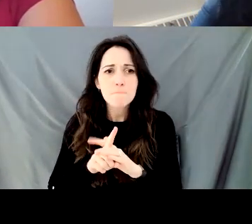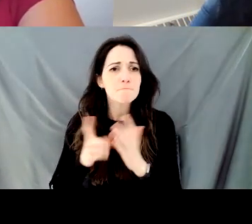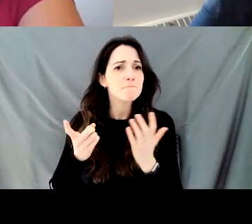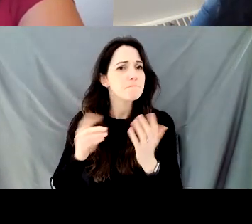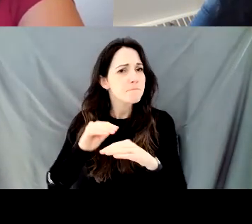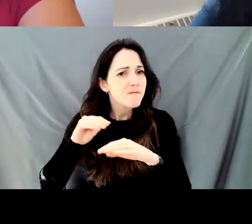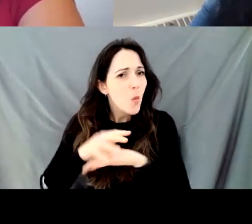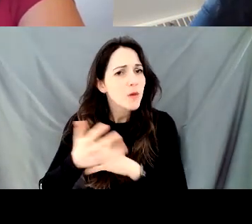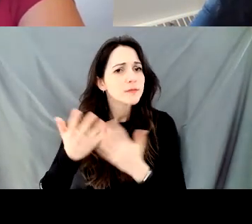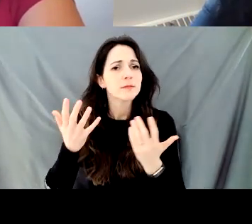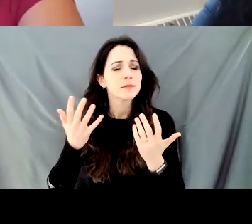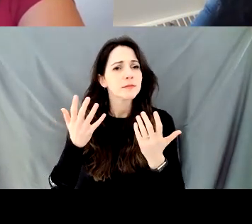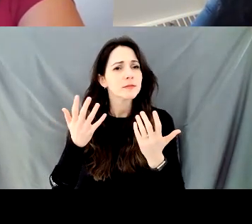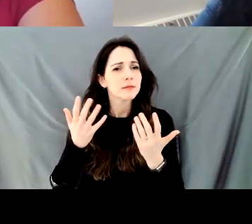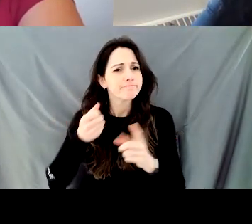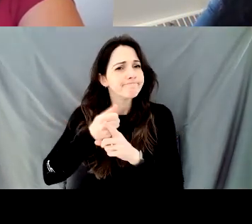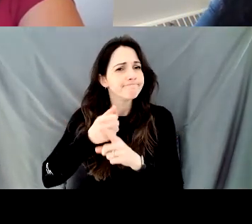your professional or personal life?